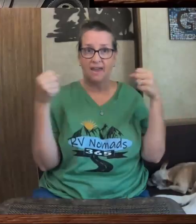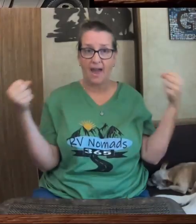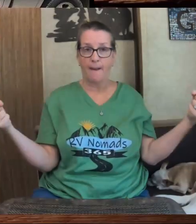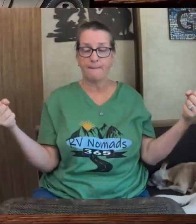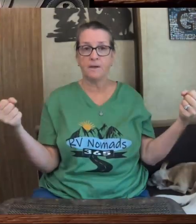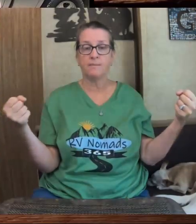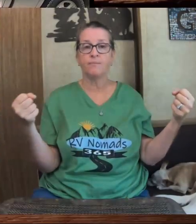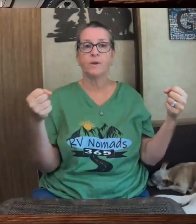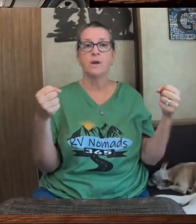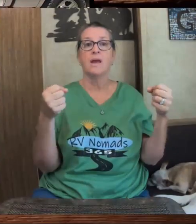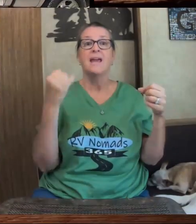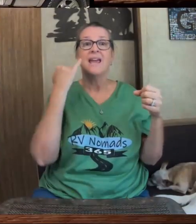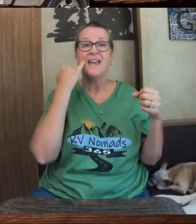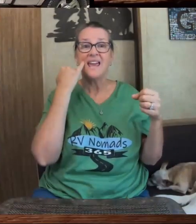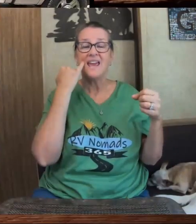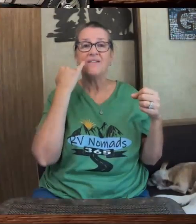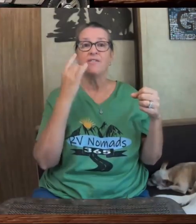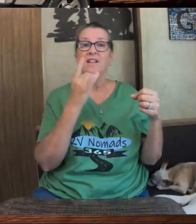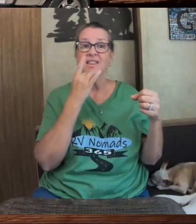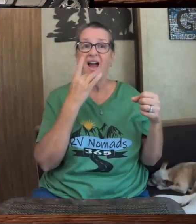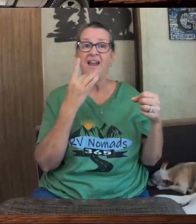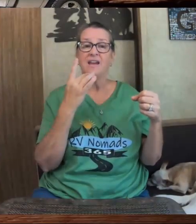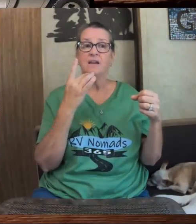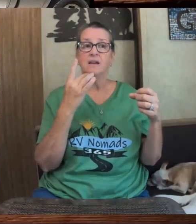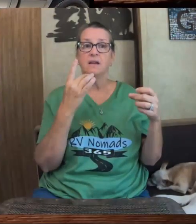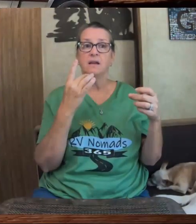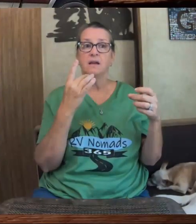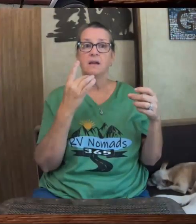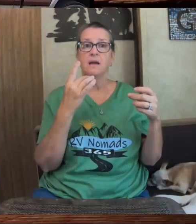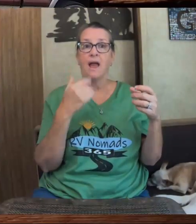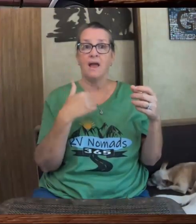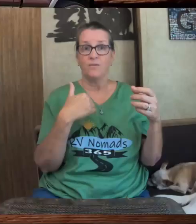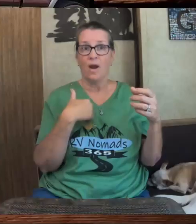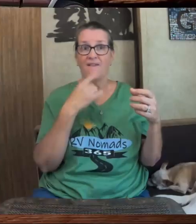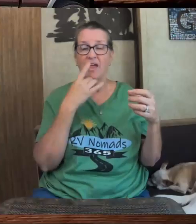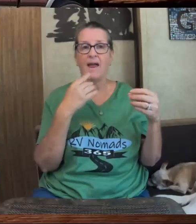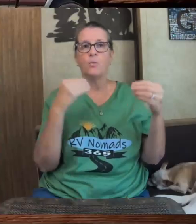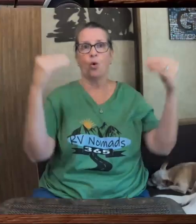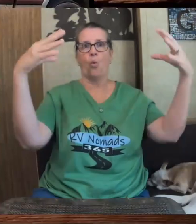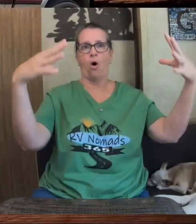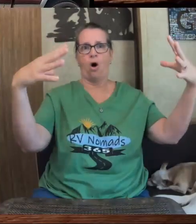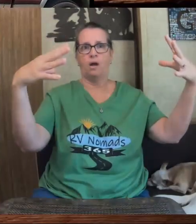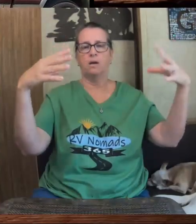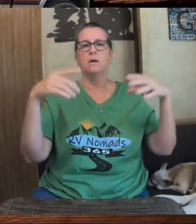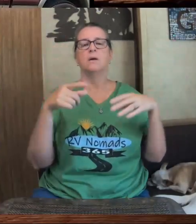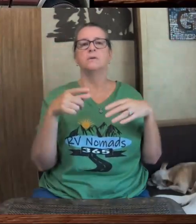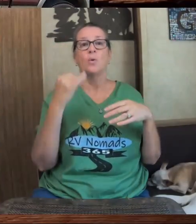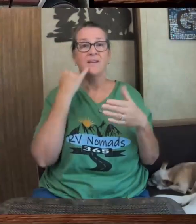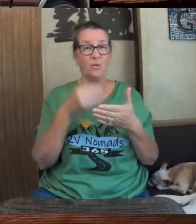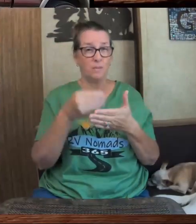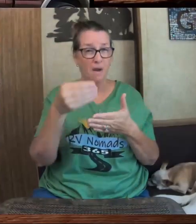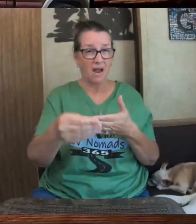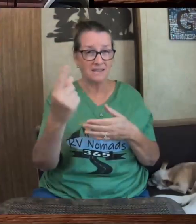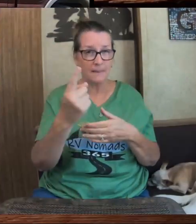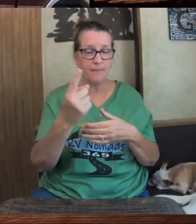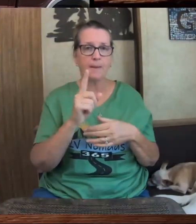These go on when there's light. They're actually made for inside a cabinet. So if you go out and buy something